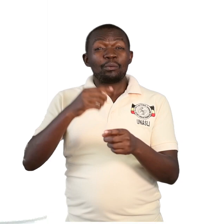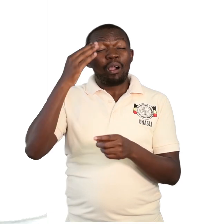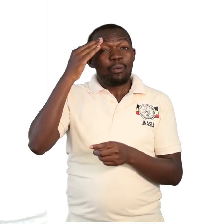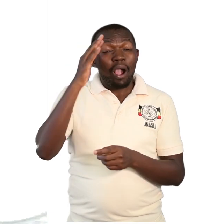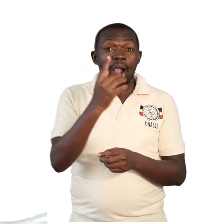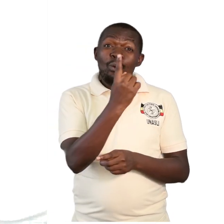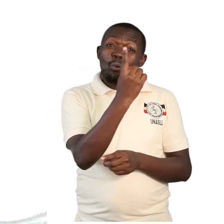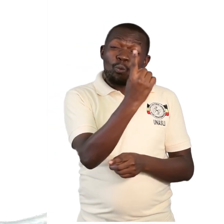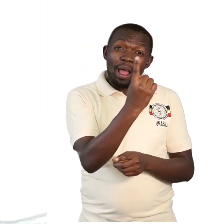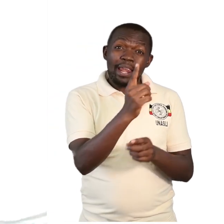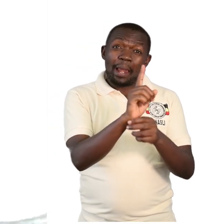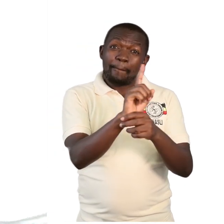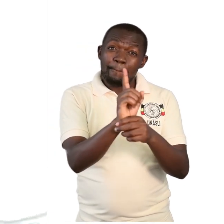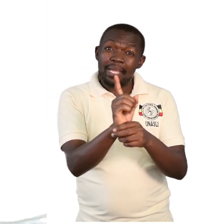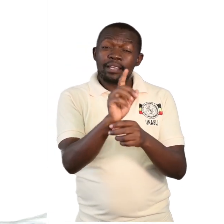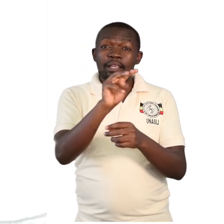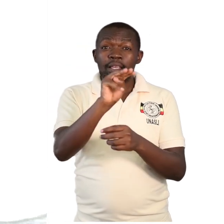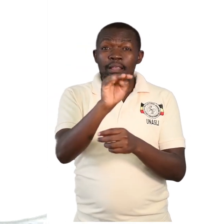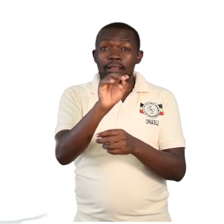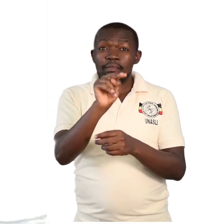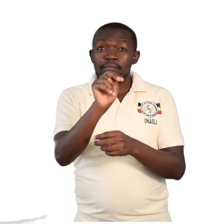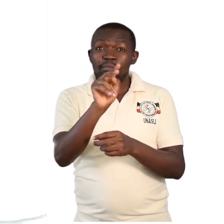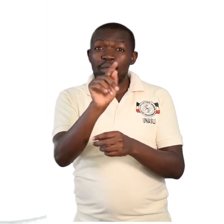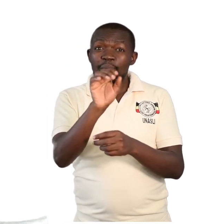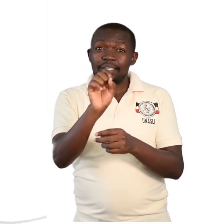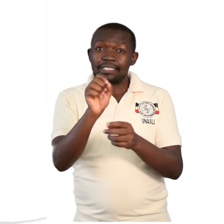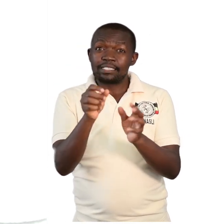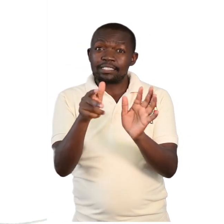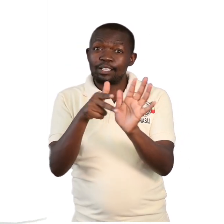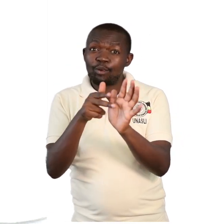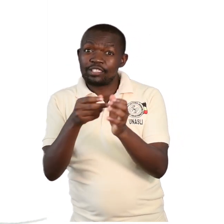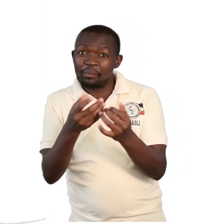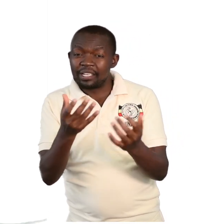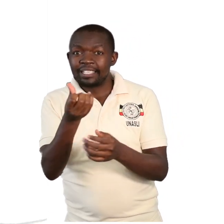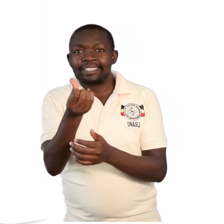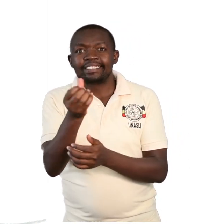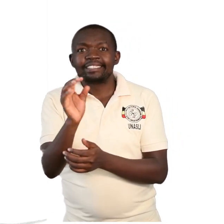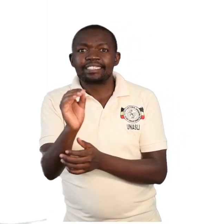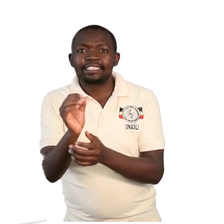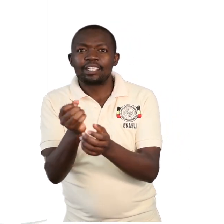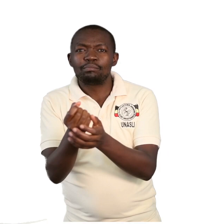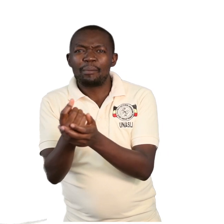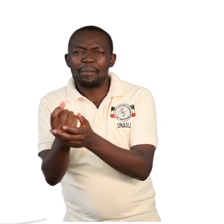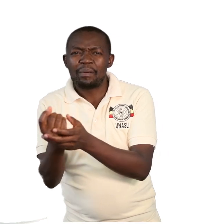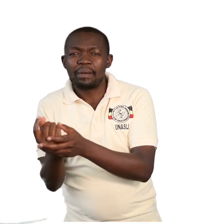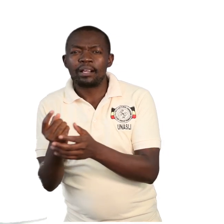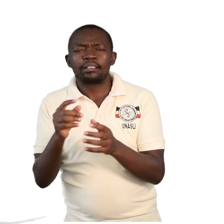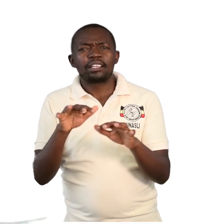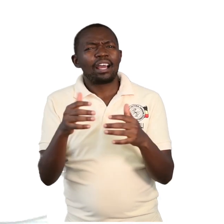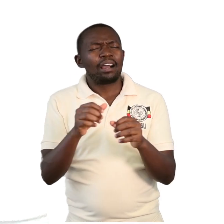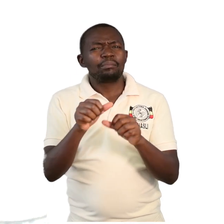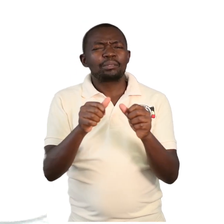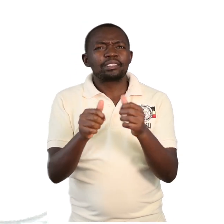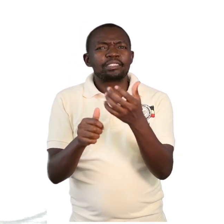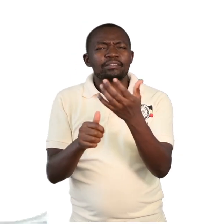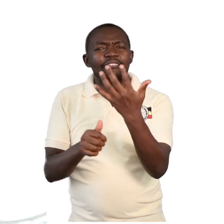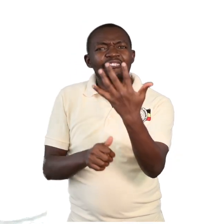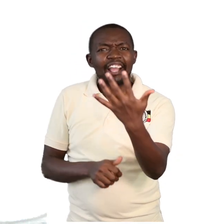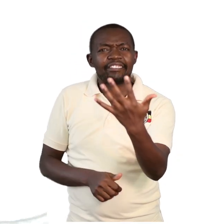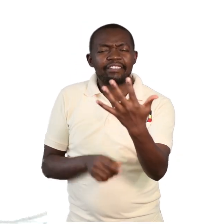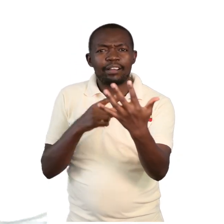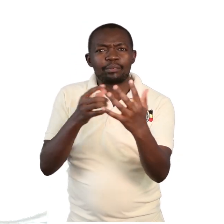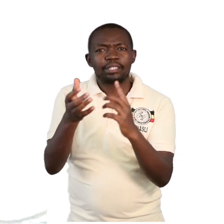is equal to 60 seconds. Then how about 5 minutes? How do we